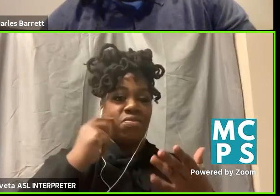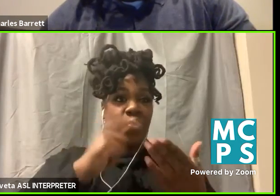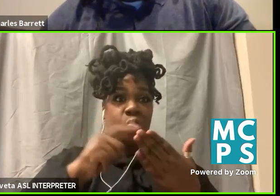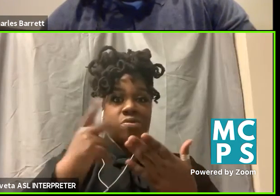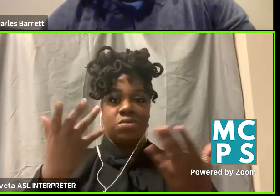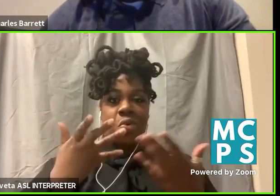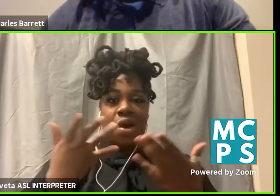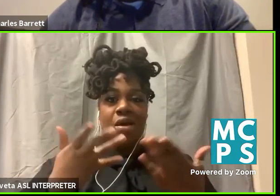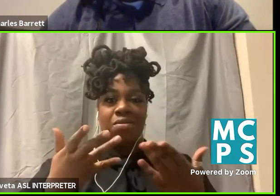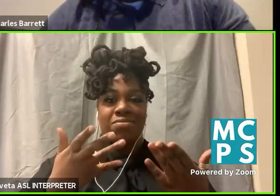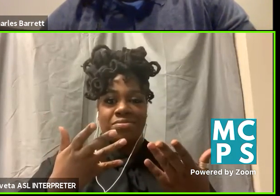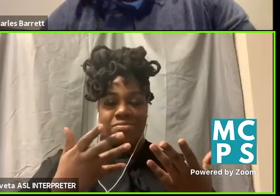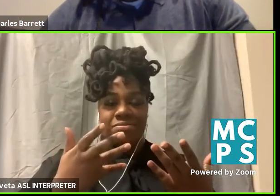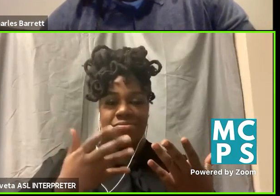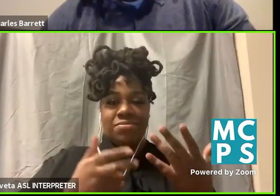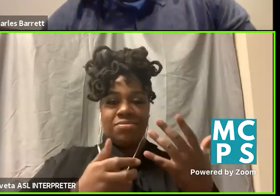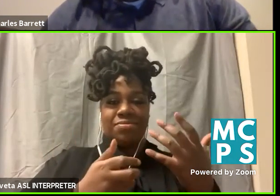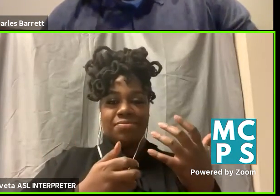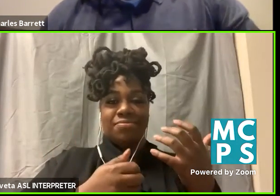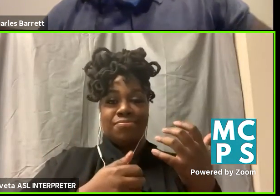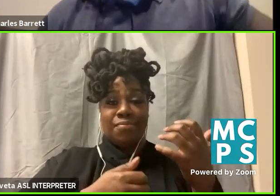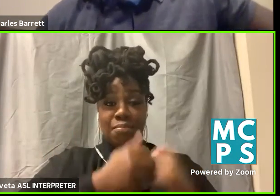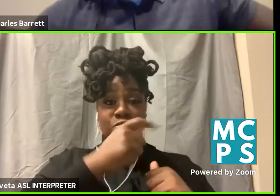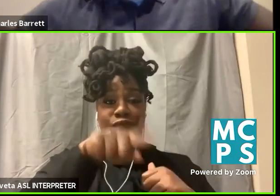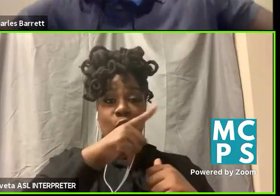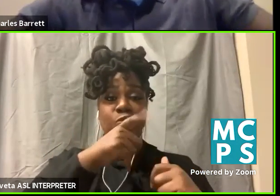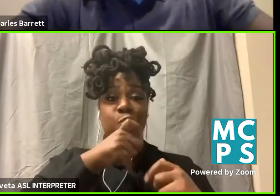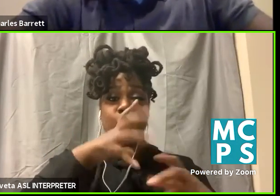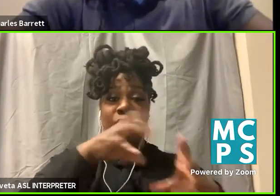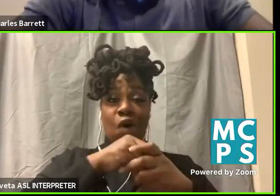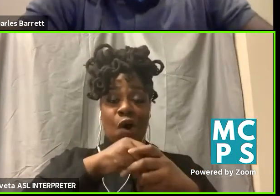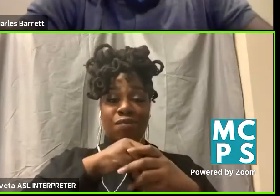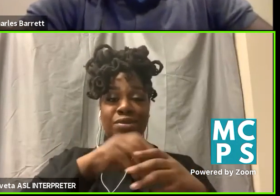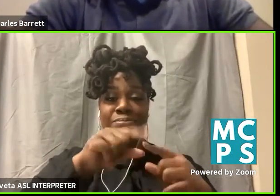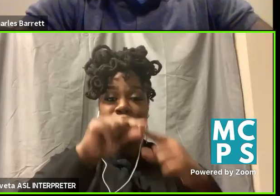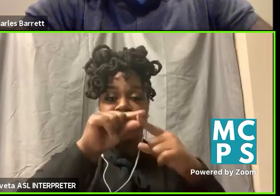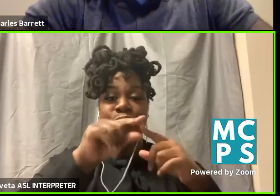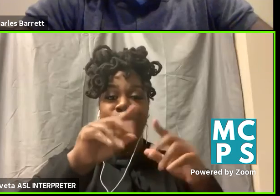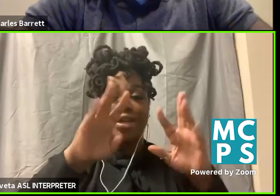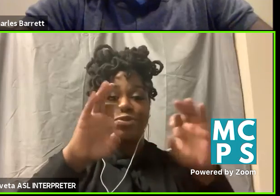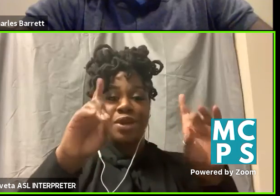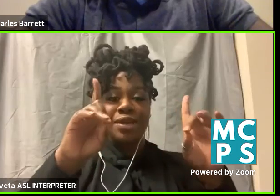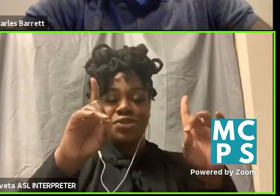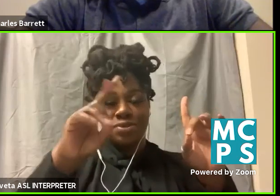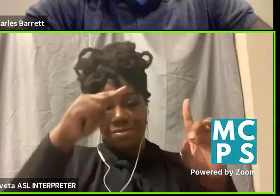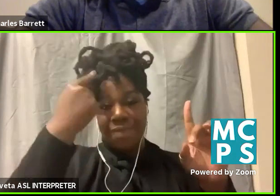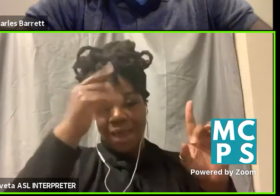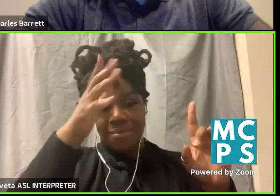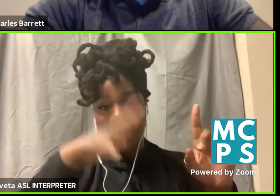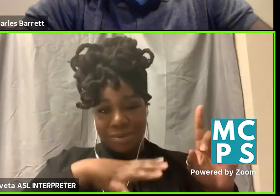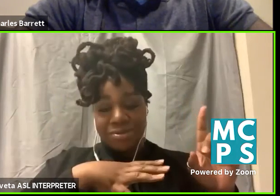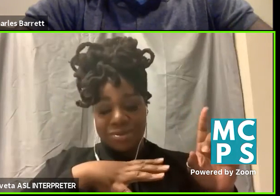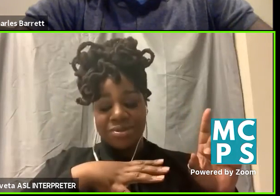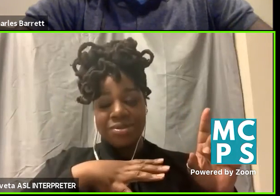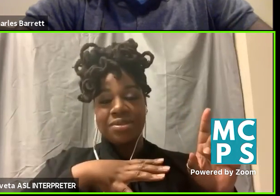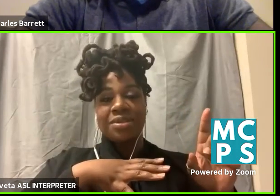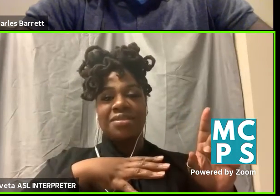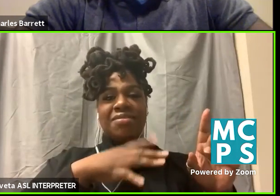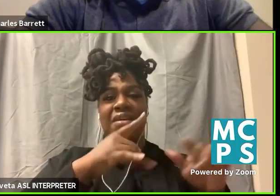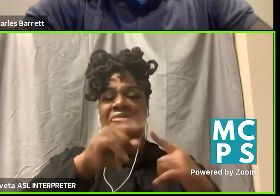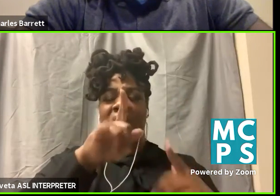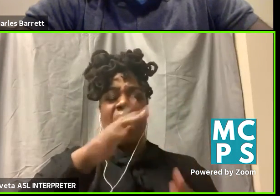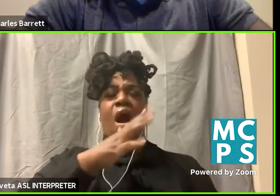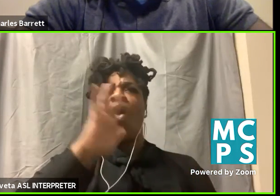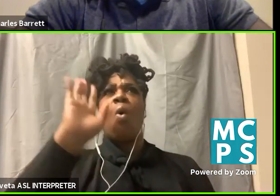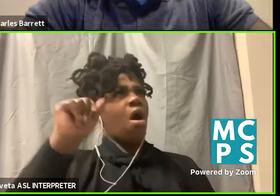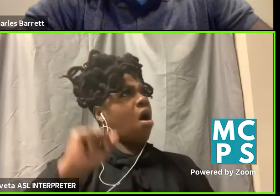majority of students being referred for special education were still Black males. And they swore to God they had conduct